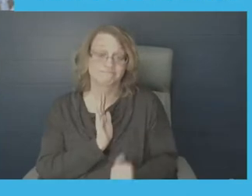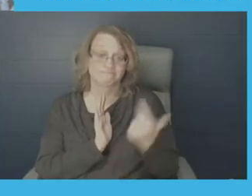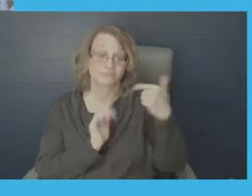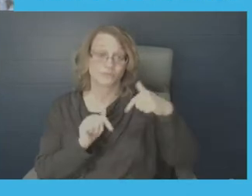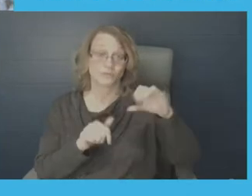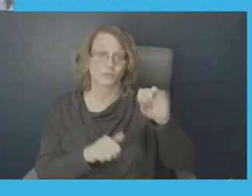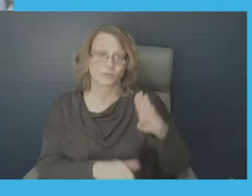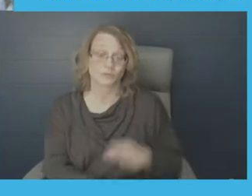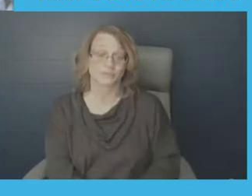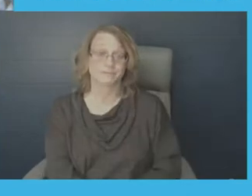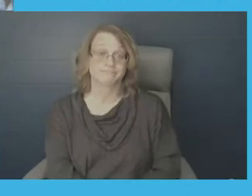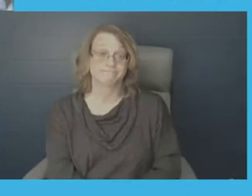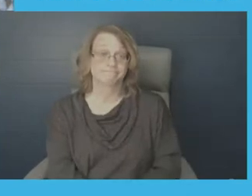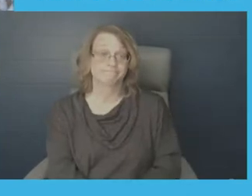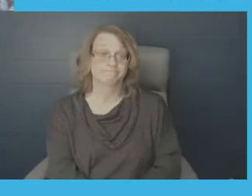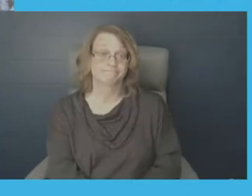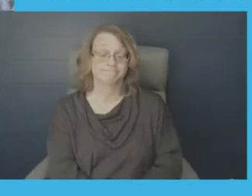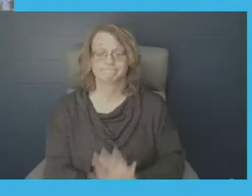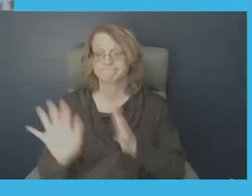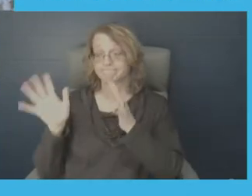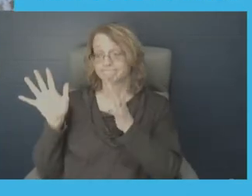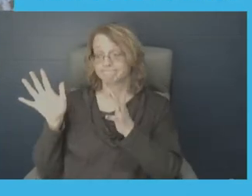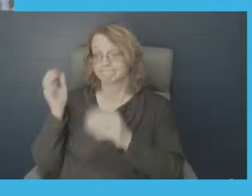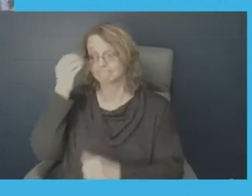he's not fit.